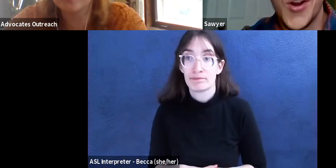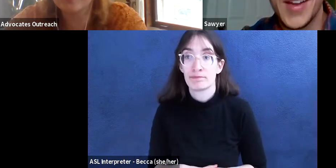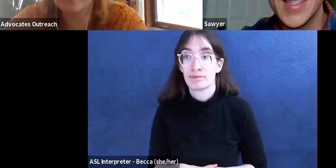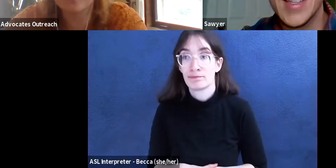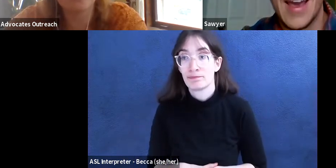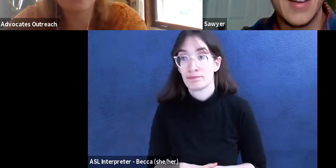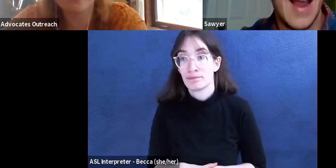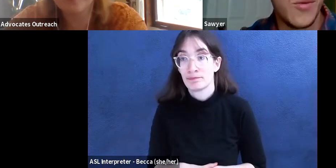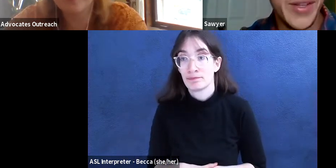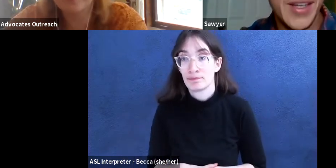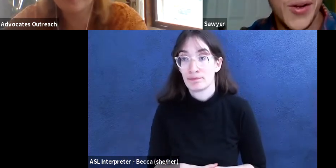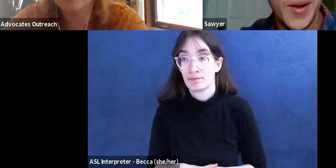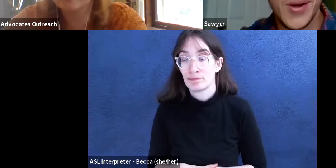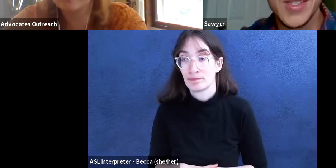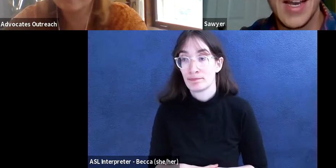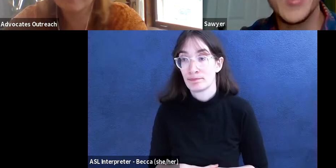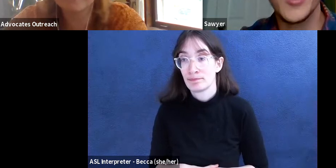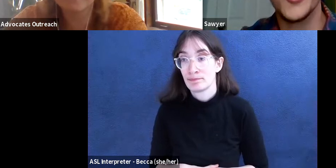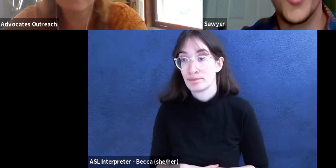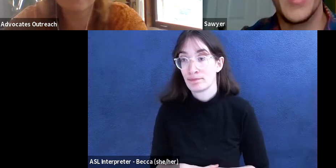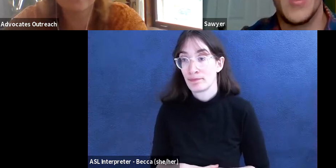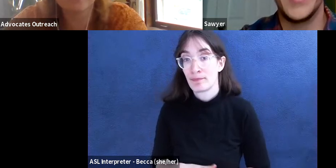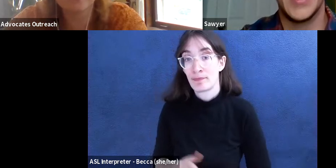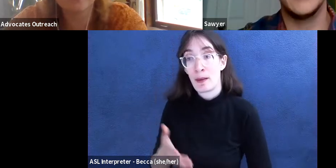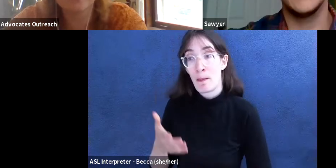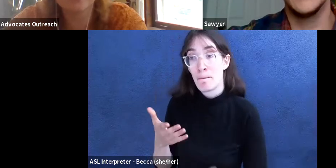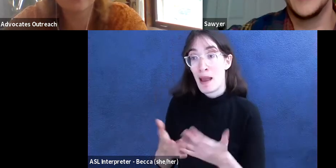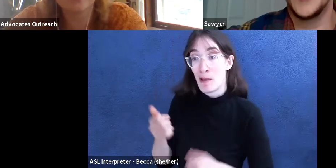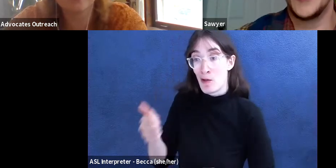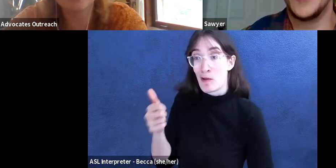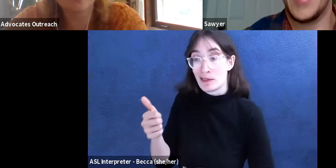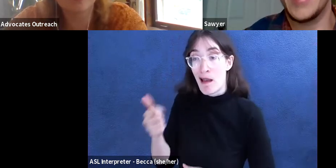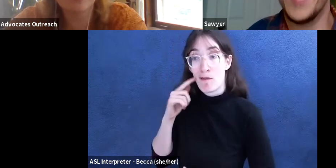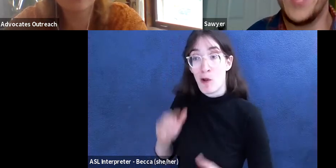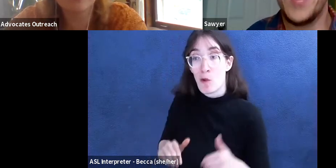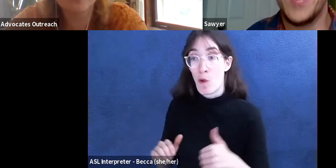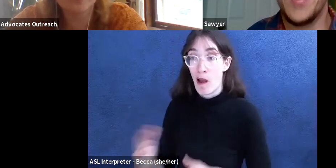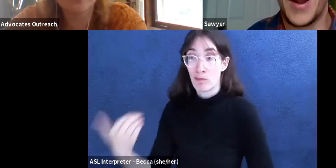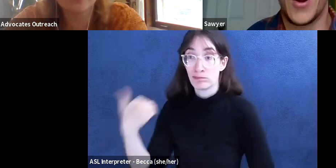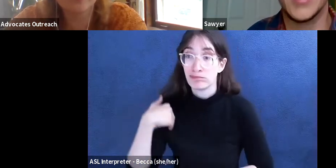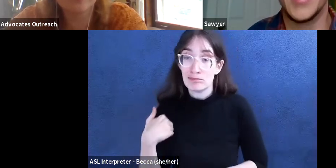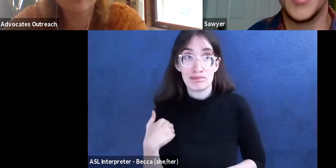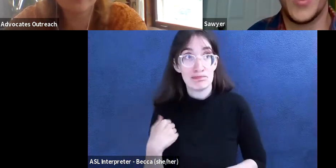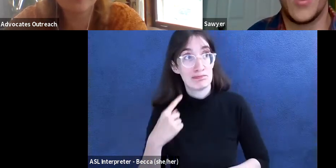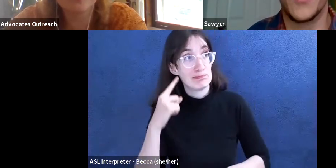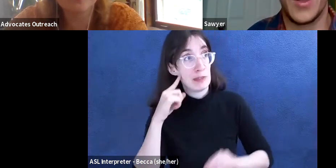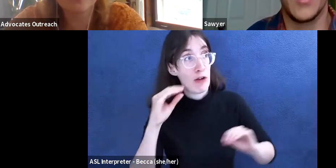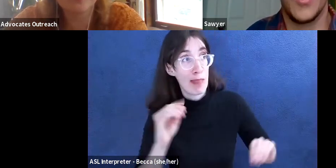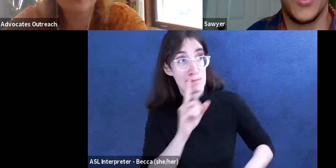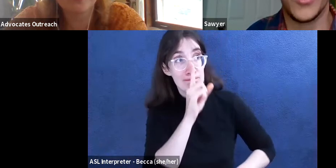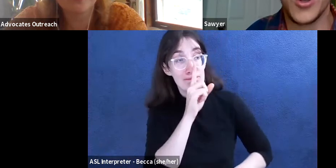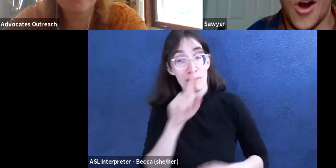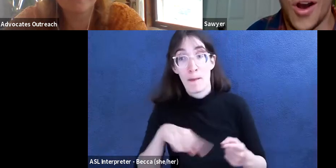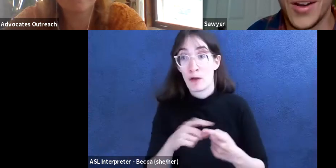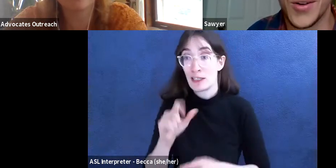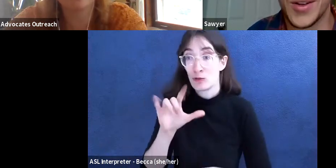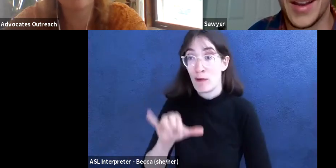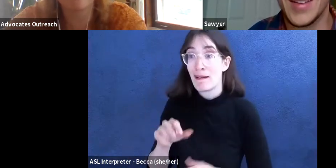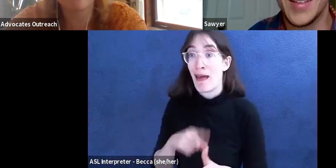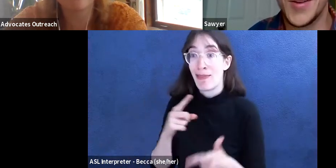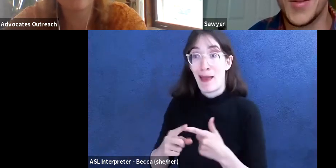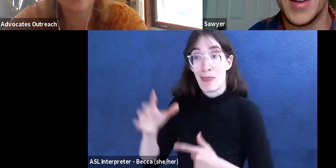that come on our list that we recommend kind of fit with this talking tip. But just another one I'll mention here is